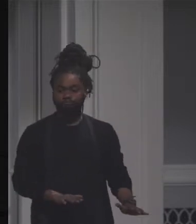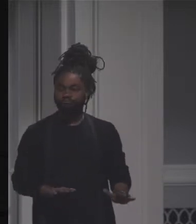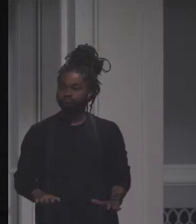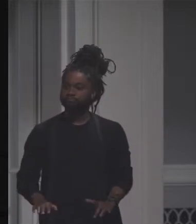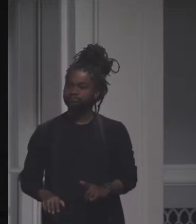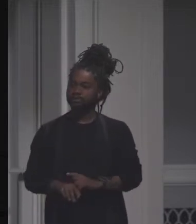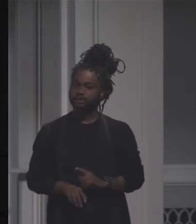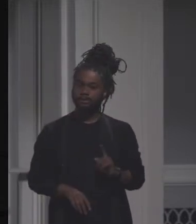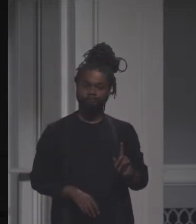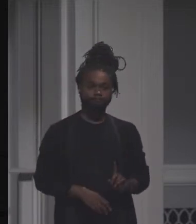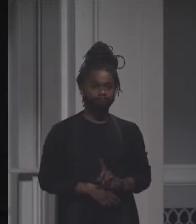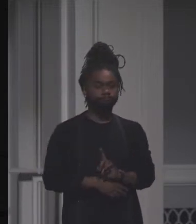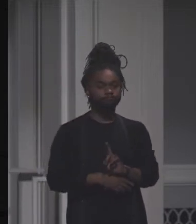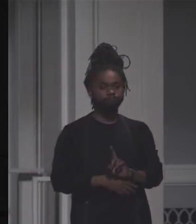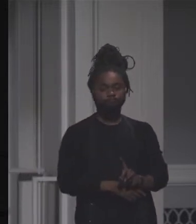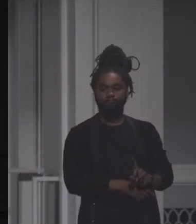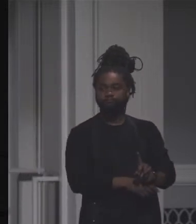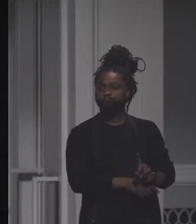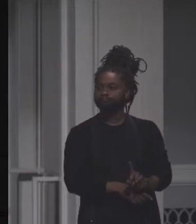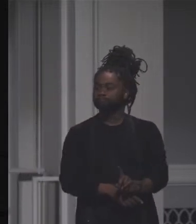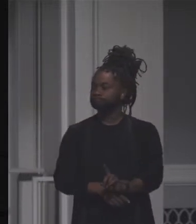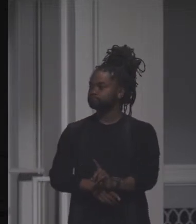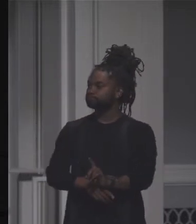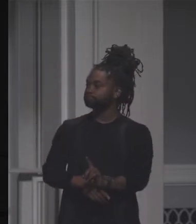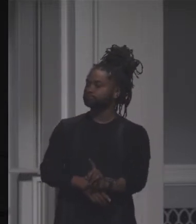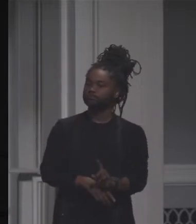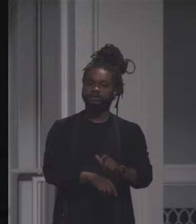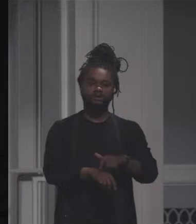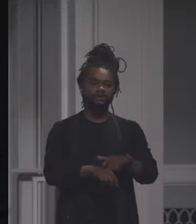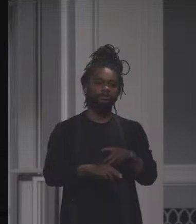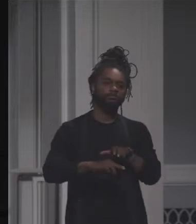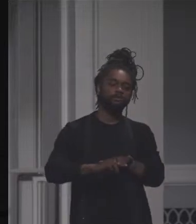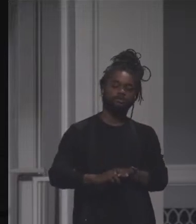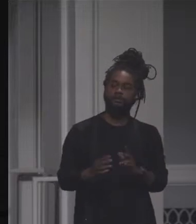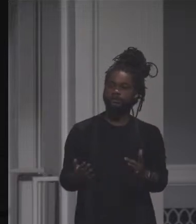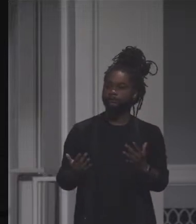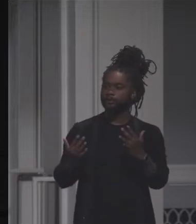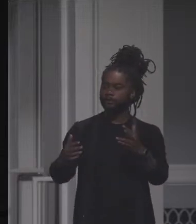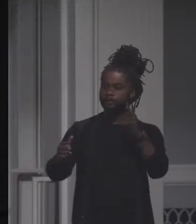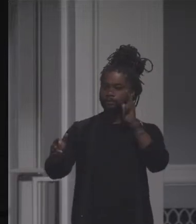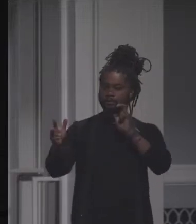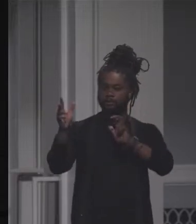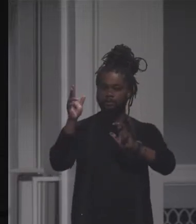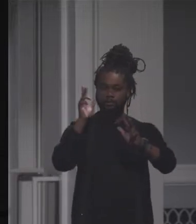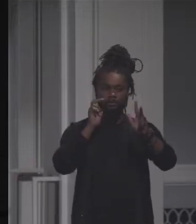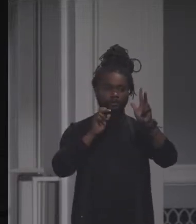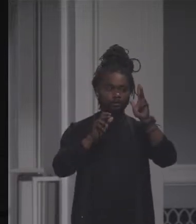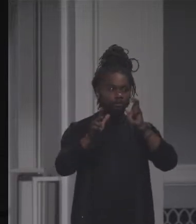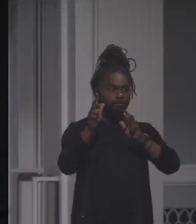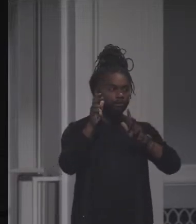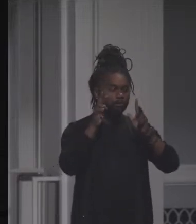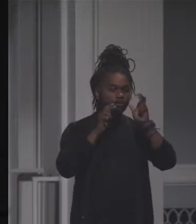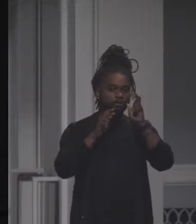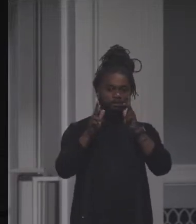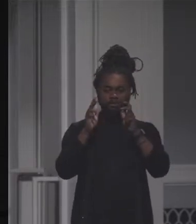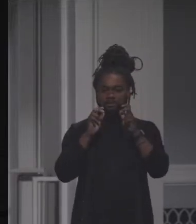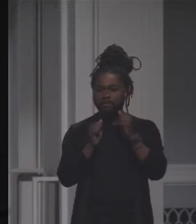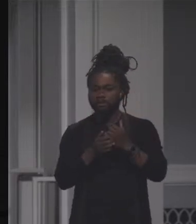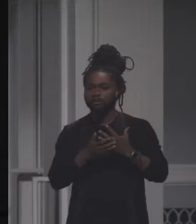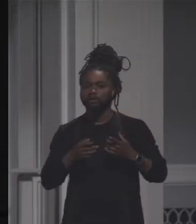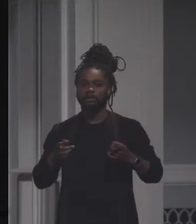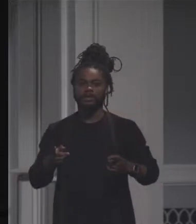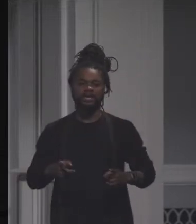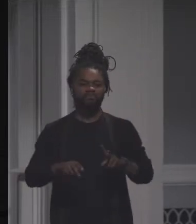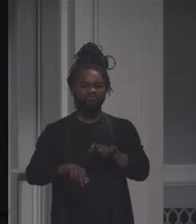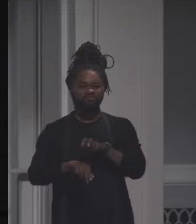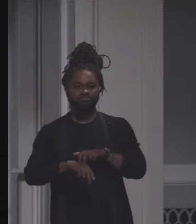alone, Cian didn't count, and time by the fire, listening to the murmur of British and English and even